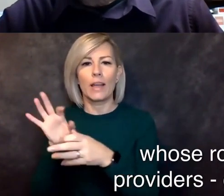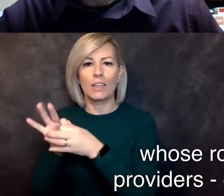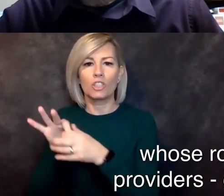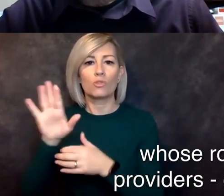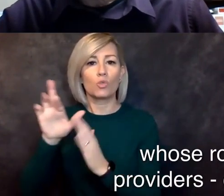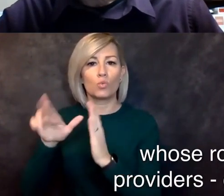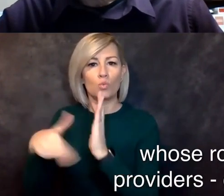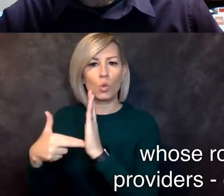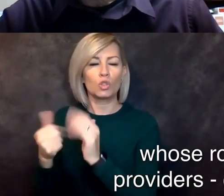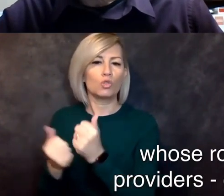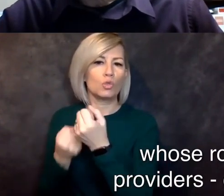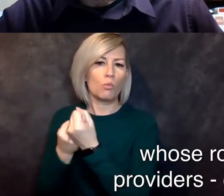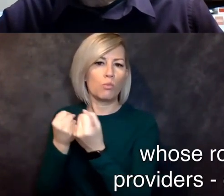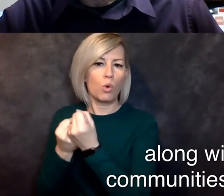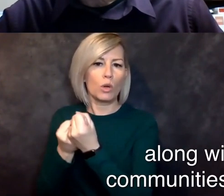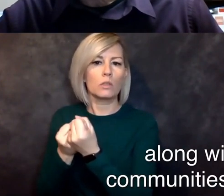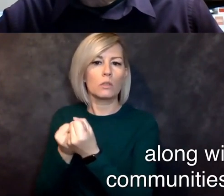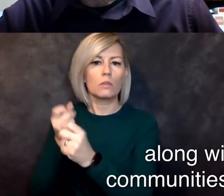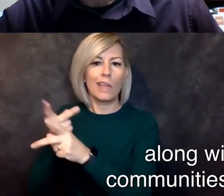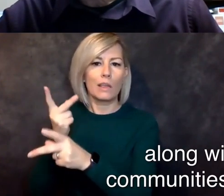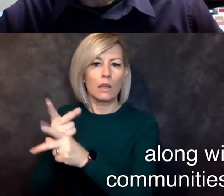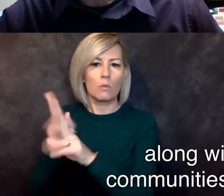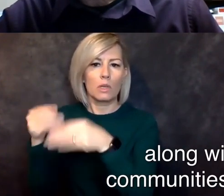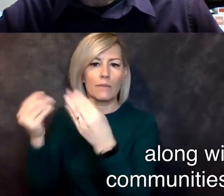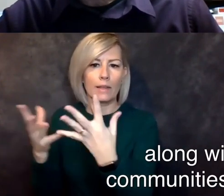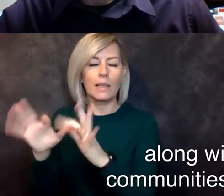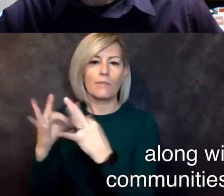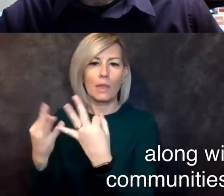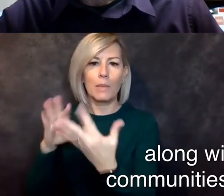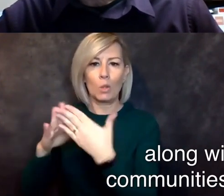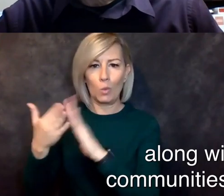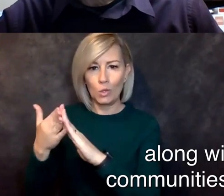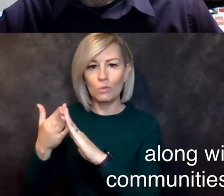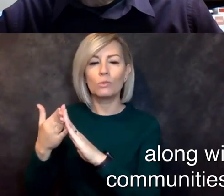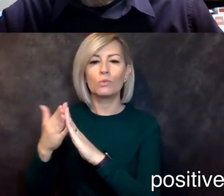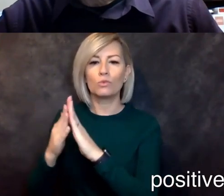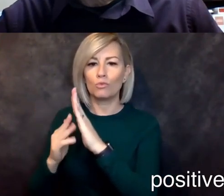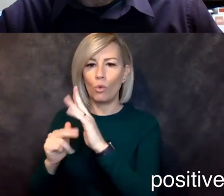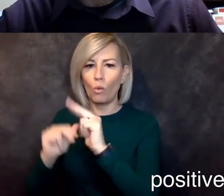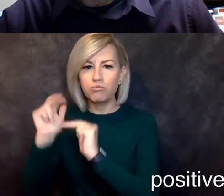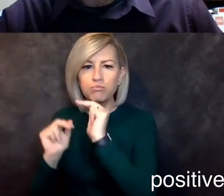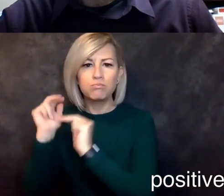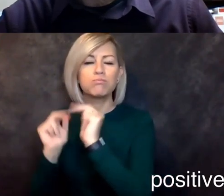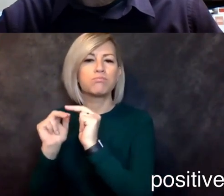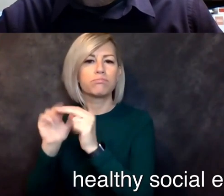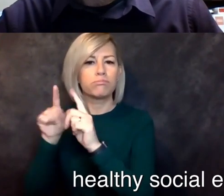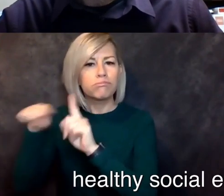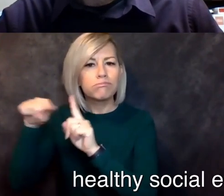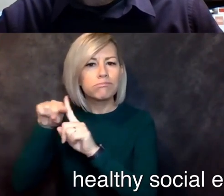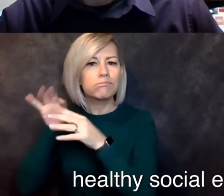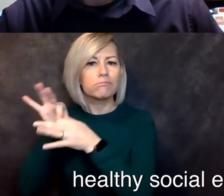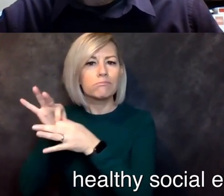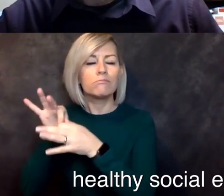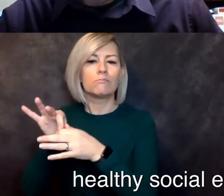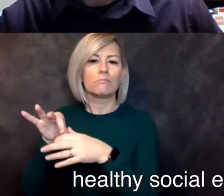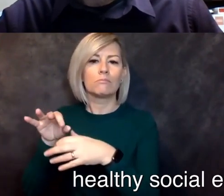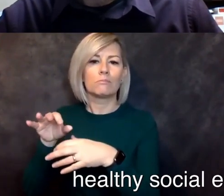support providers, daycare providers, along with family and communities, to build nourishing positive relationships, healthy social